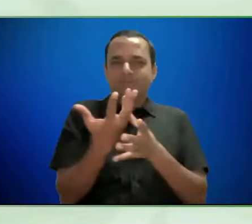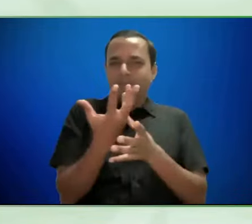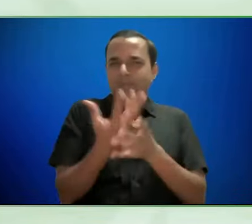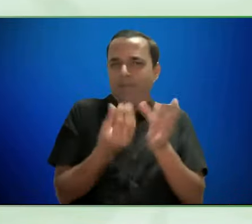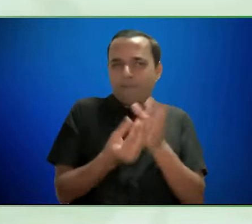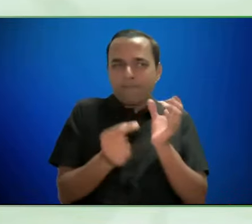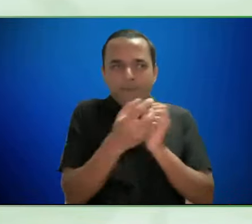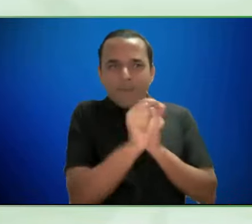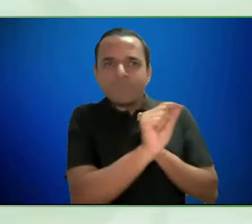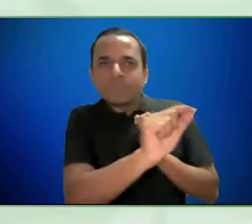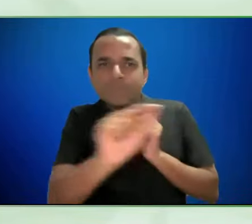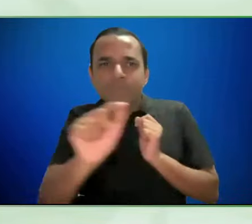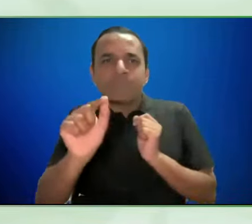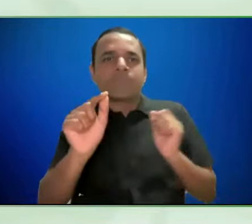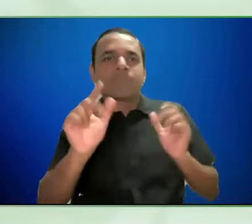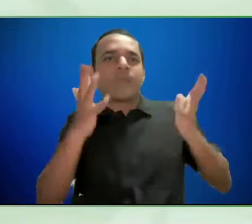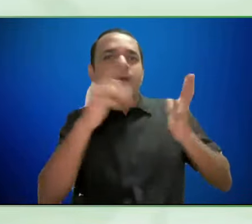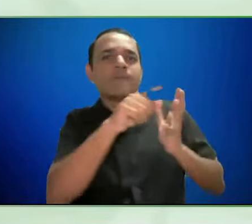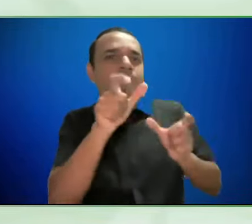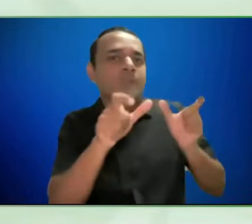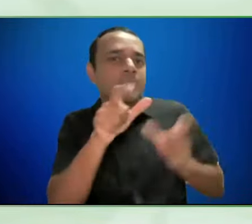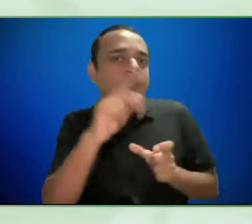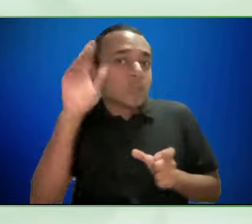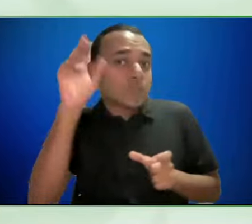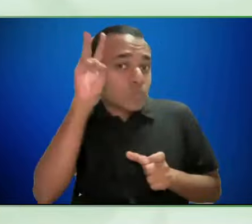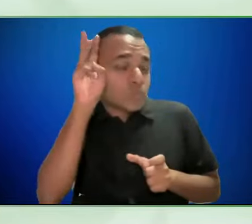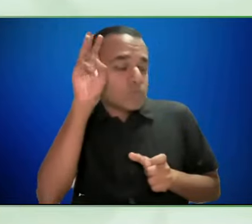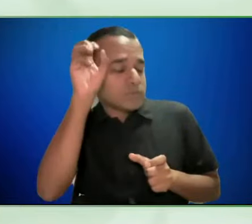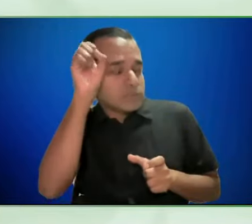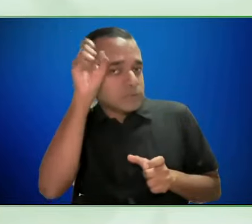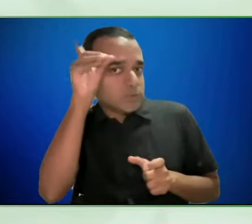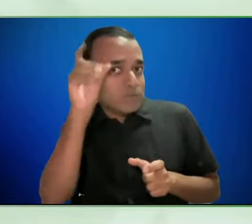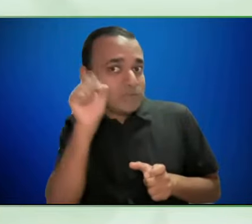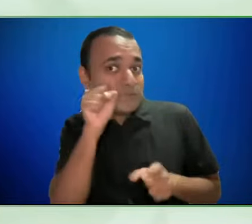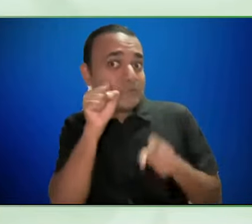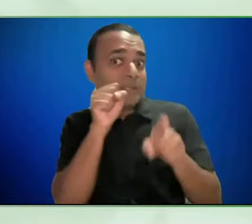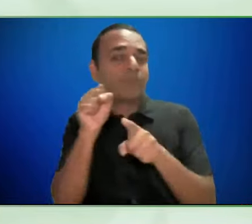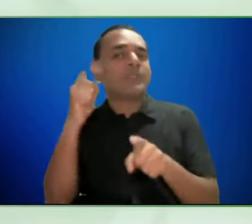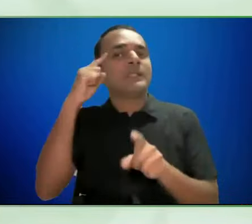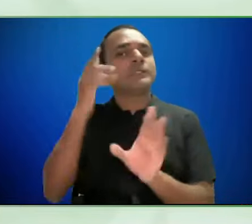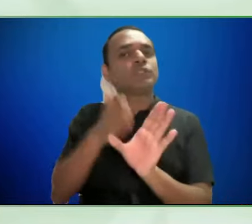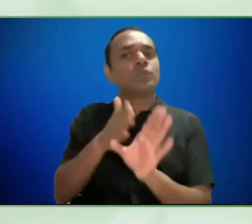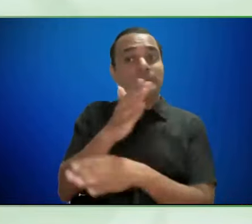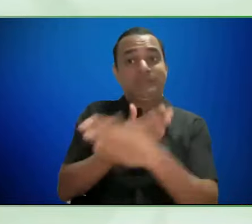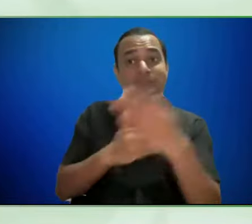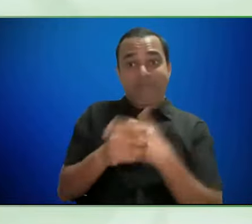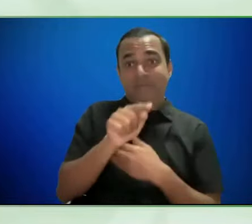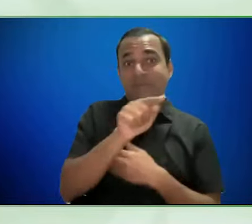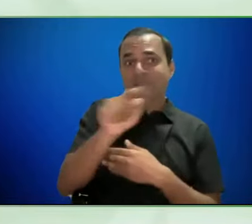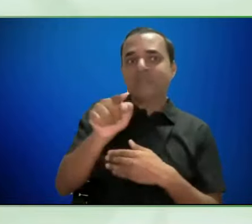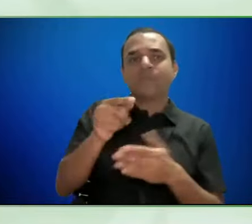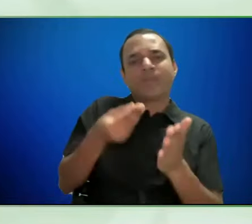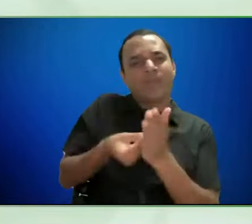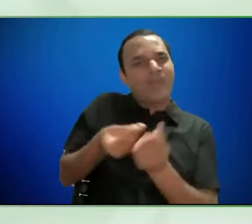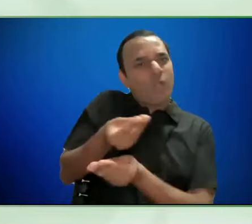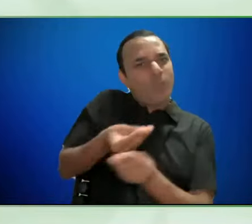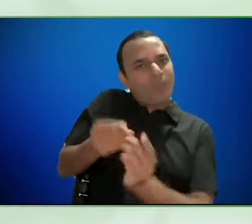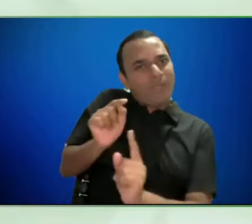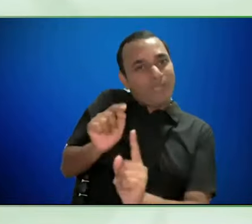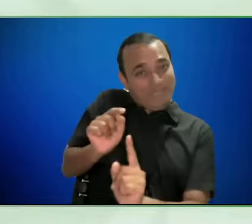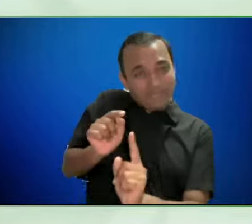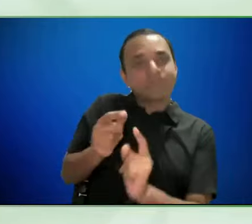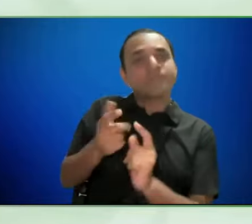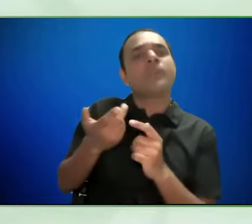career. And why is that? I don't know, but we think we can help to fix that. Yeah. So rather than just